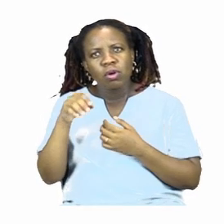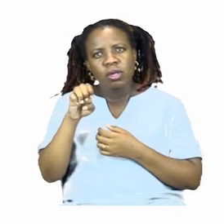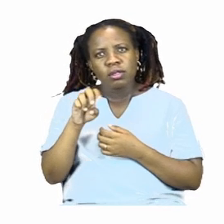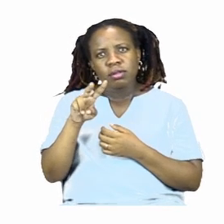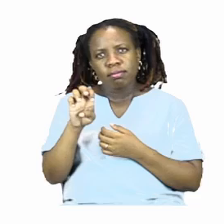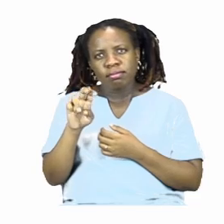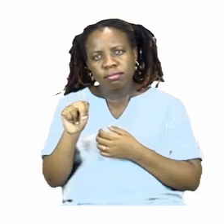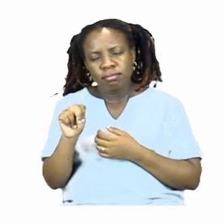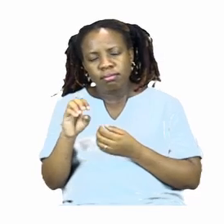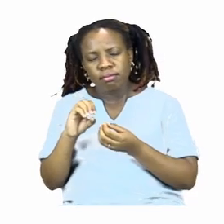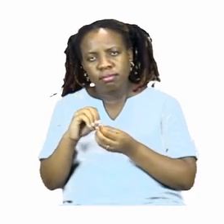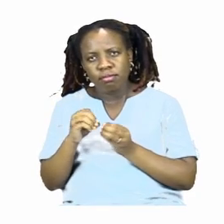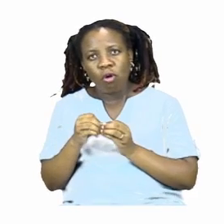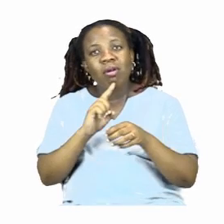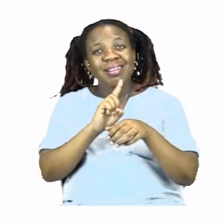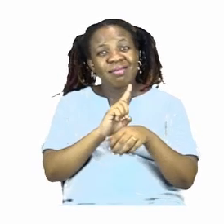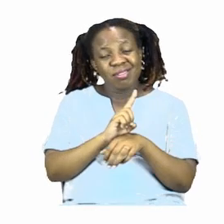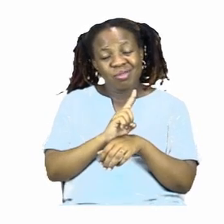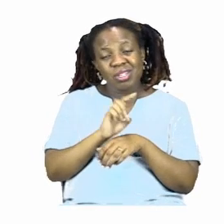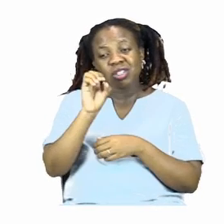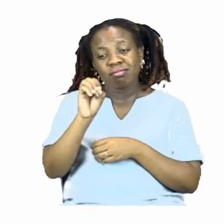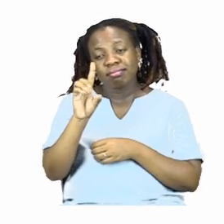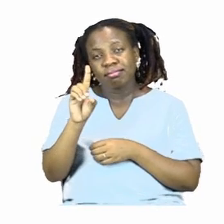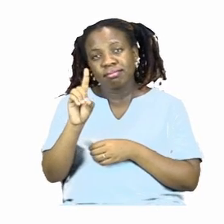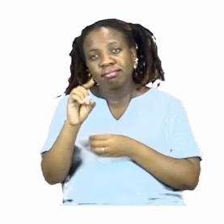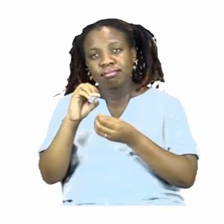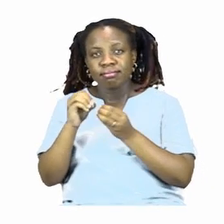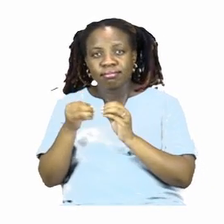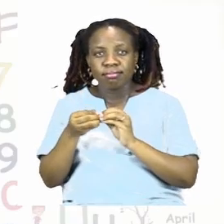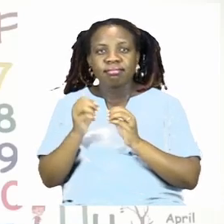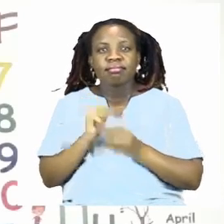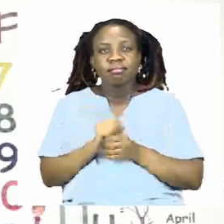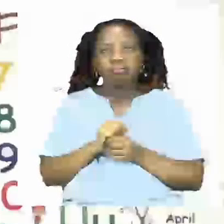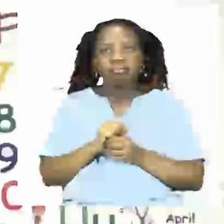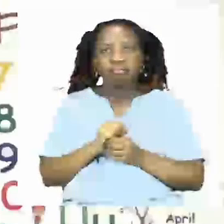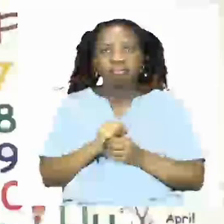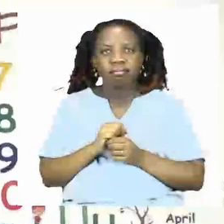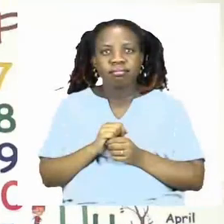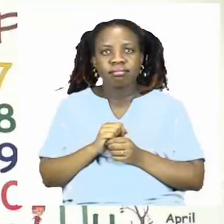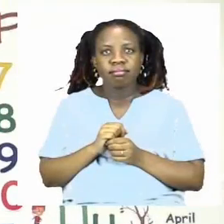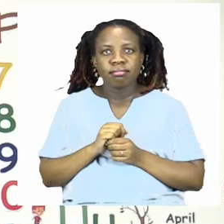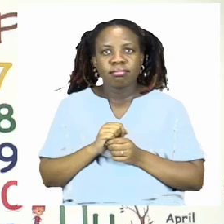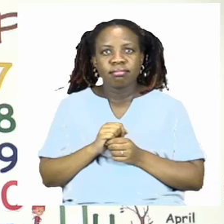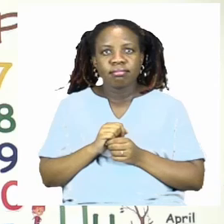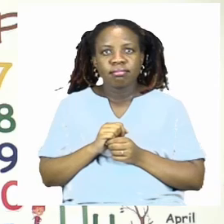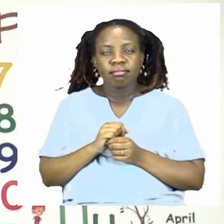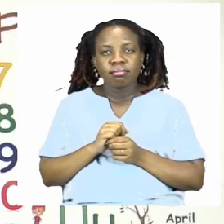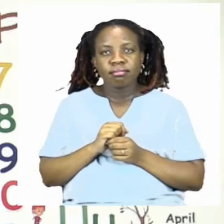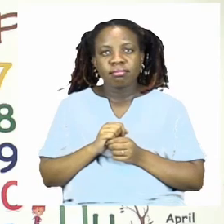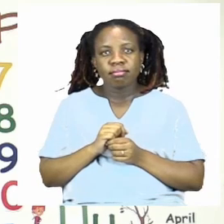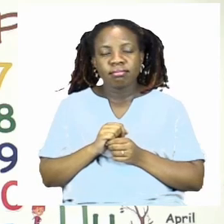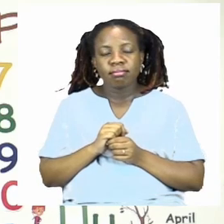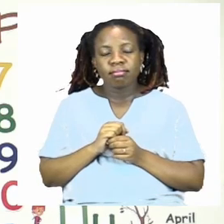number. Now let's quickly do the next number together. Now this example I have on the board once again, and this